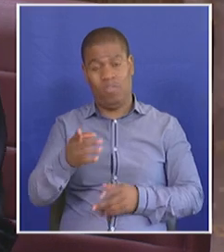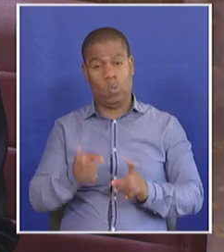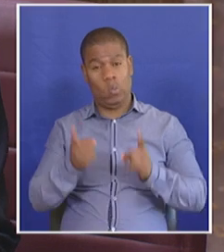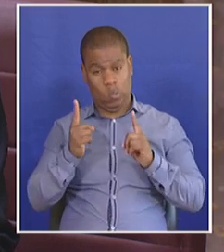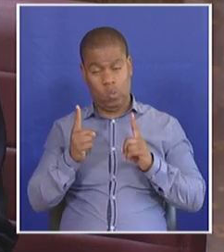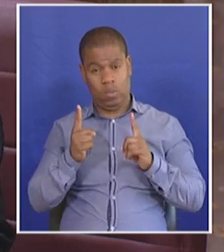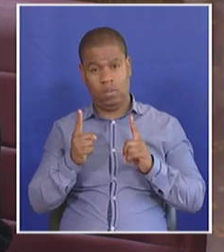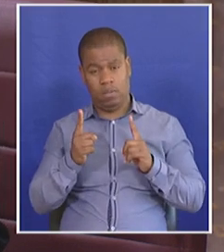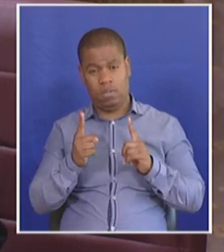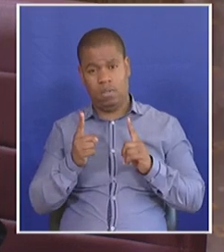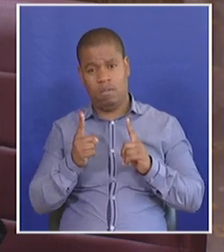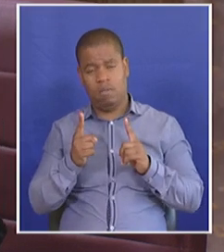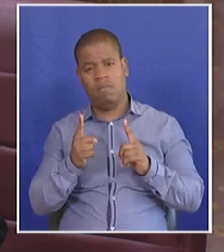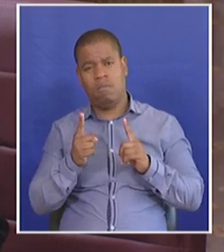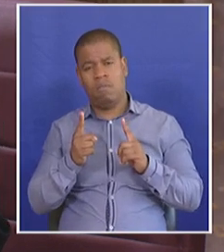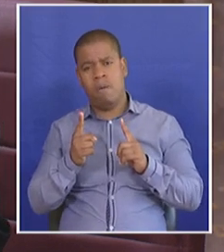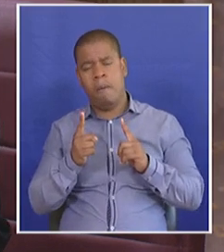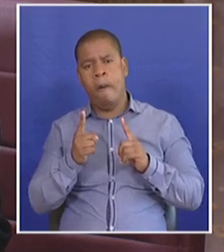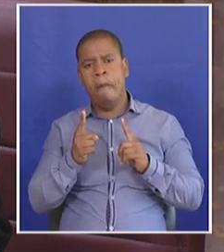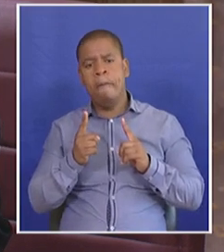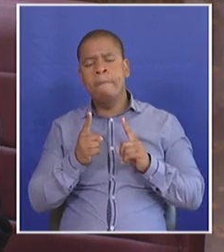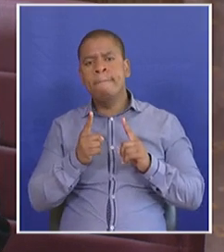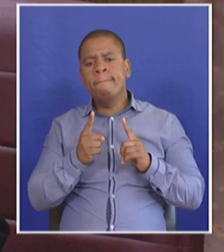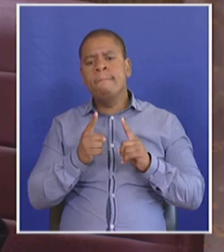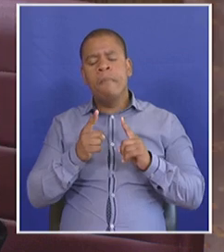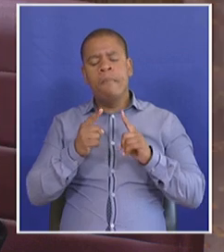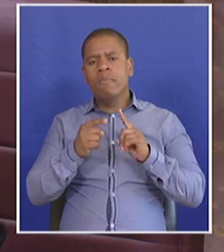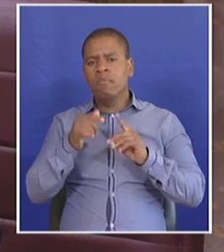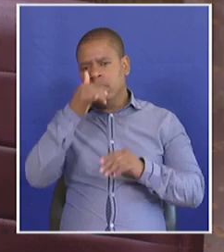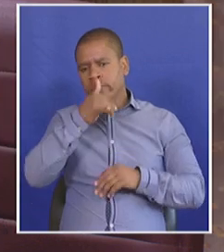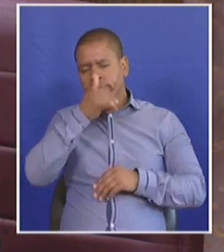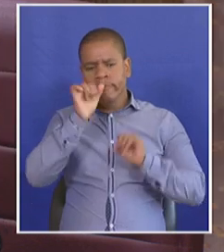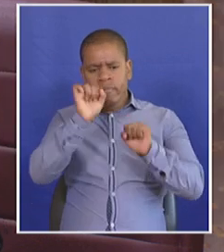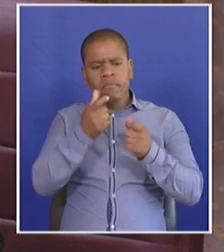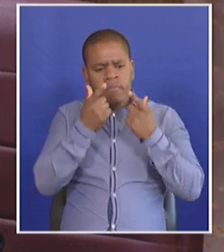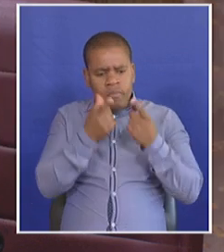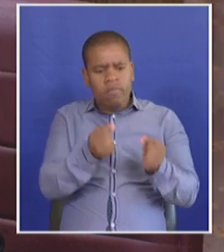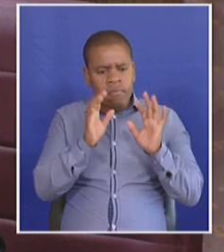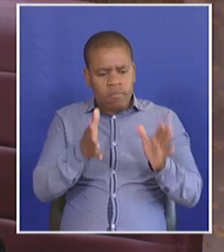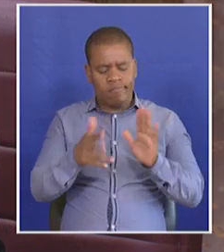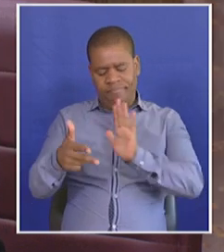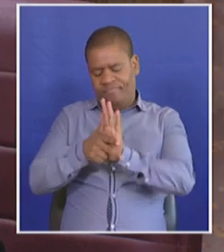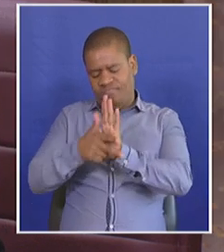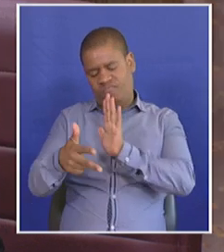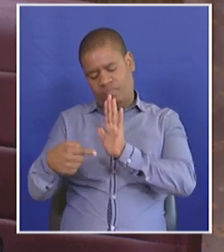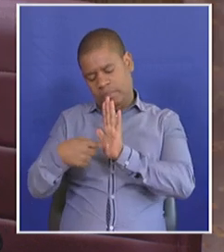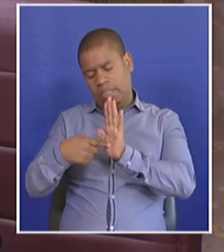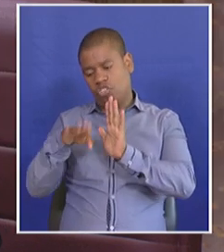have been accused of. I mean, it's specified in the Child Justice Act under Section